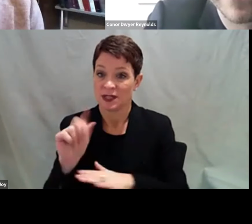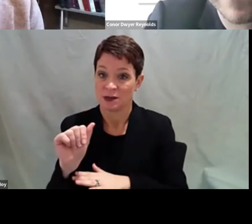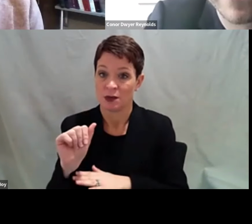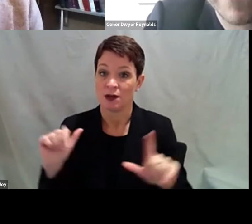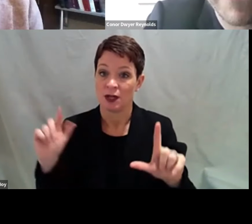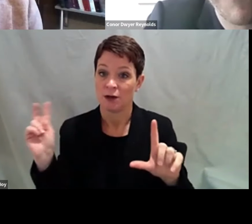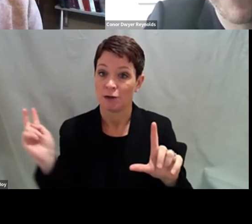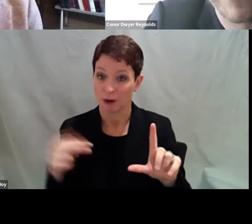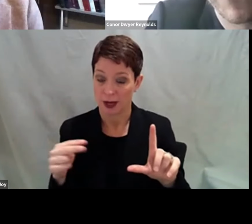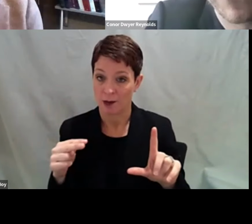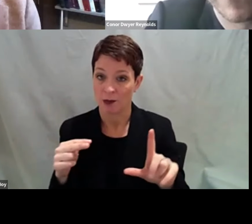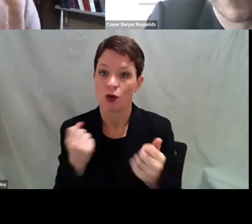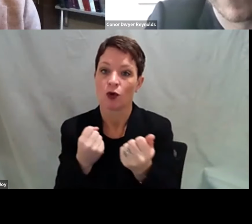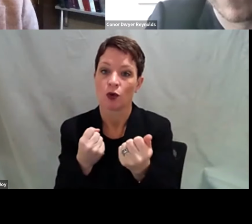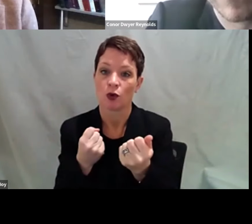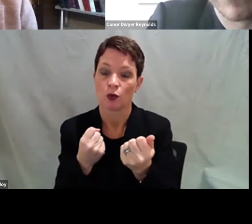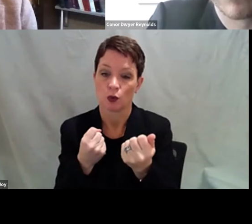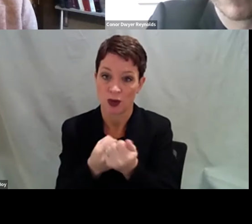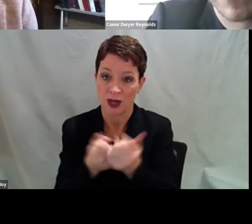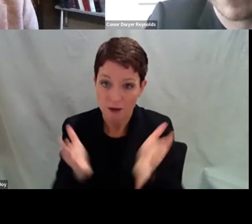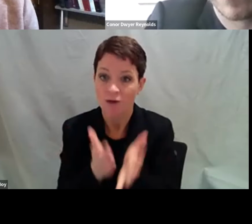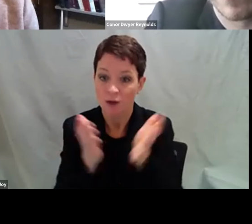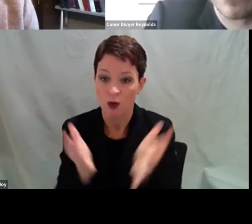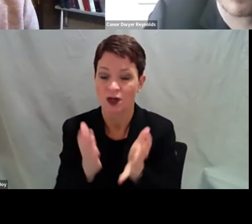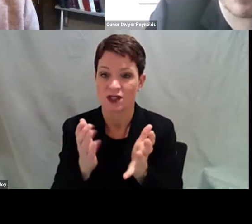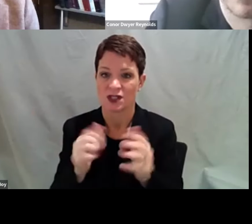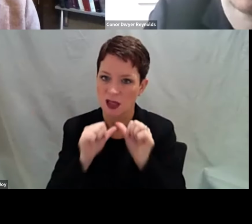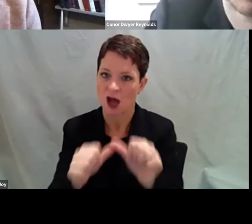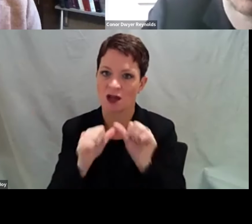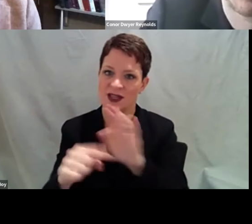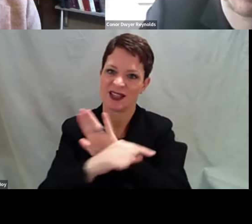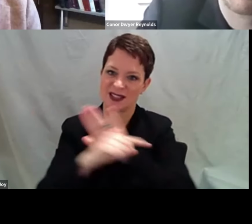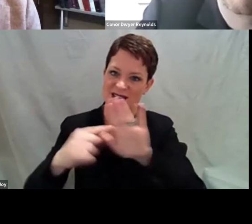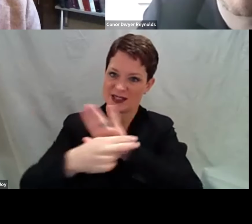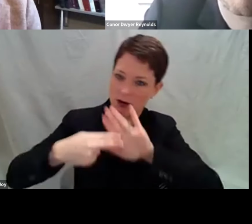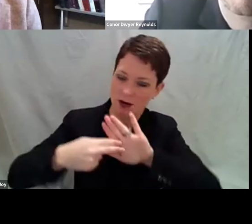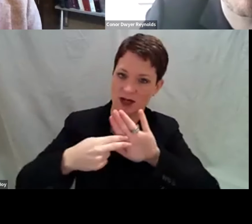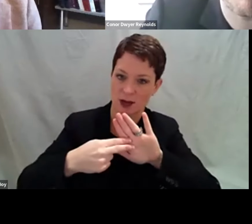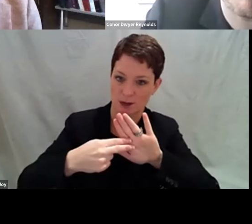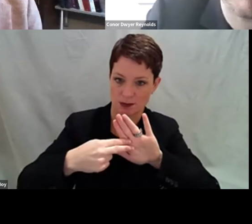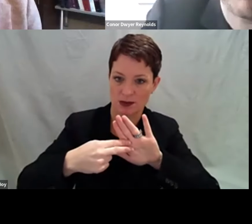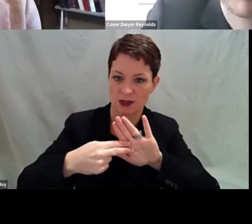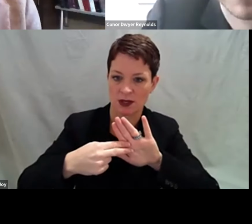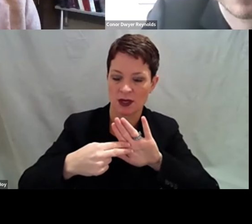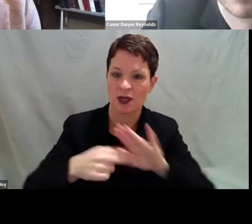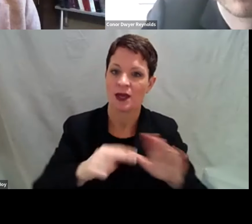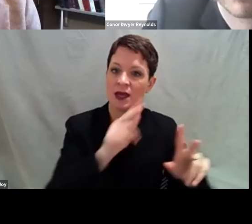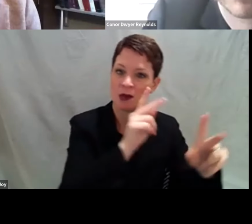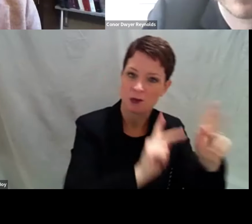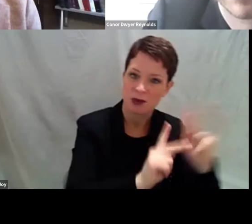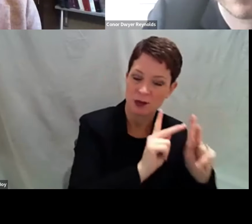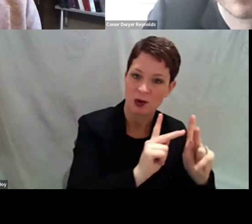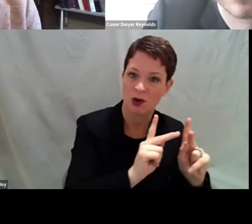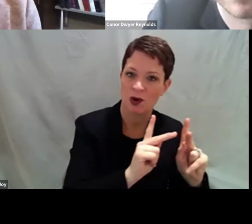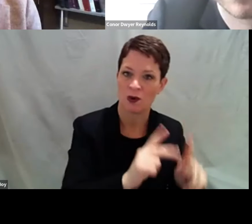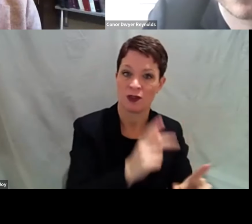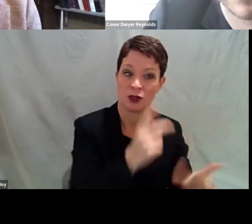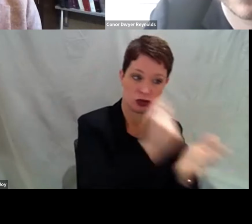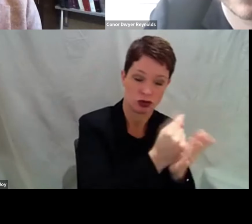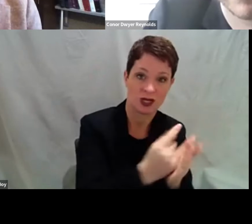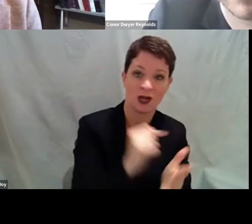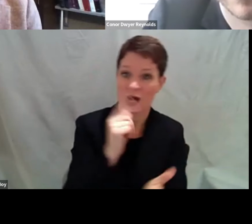frames reinforce long-standing stereotypes that link people with treated and untreated psychiatric